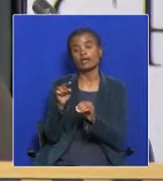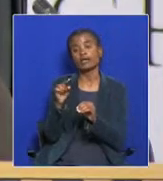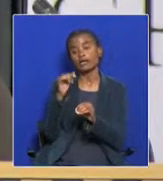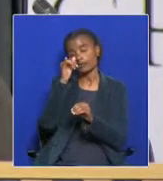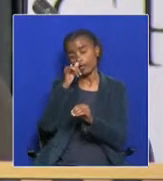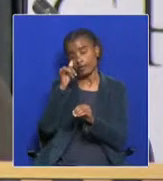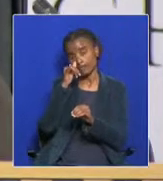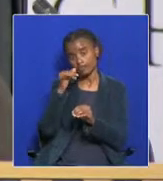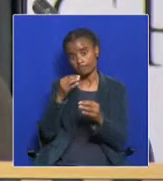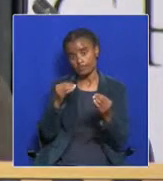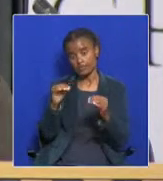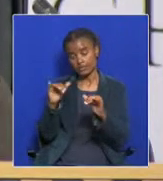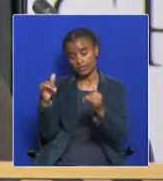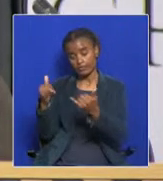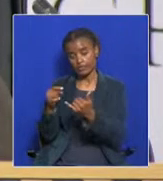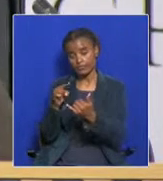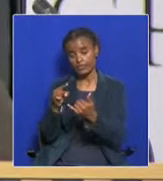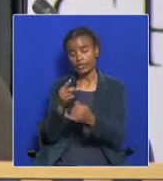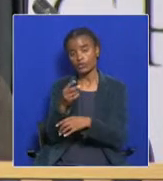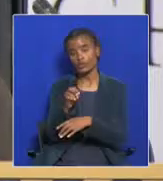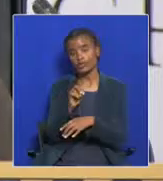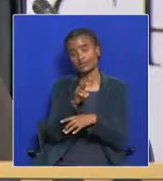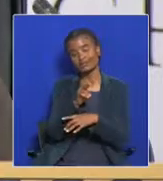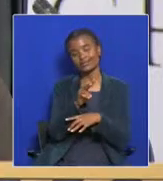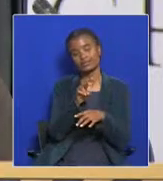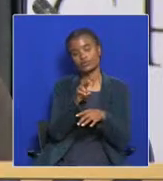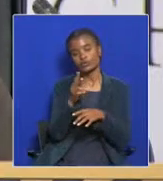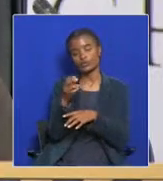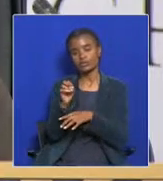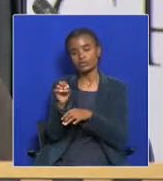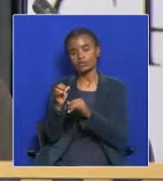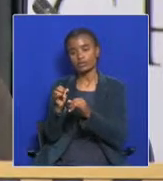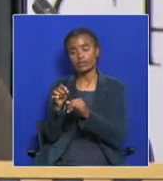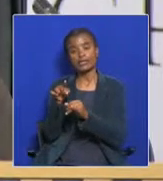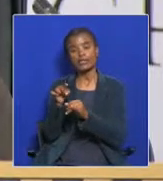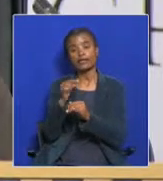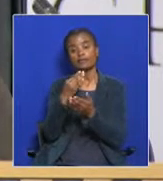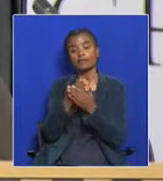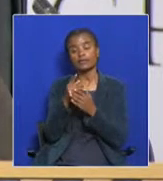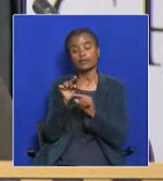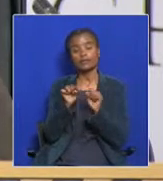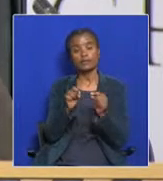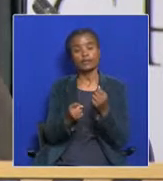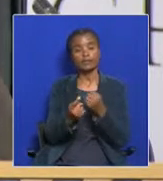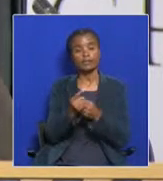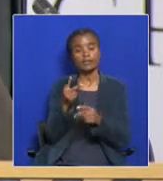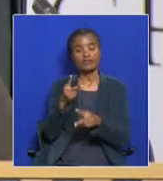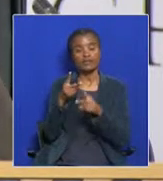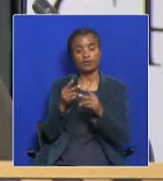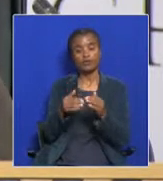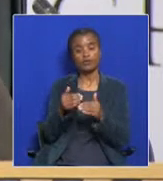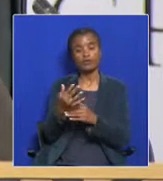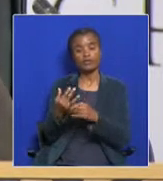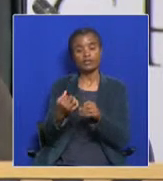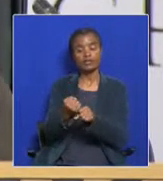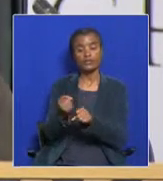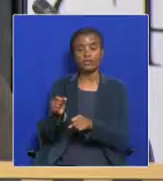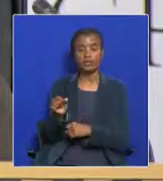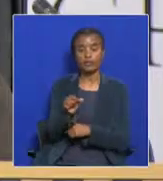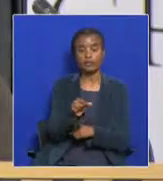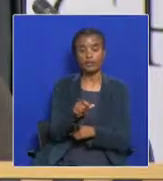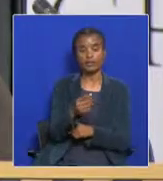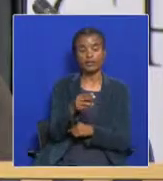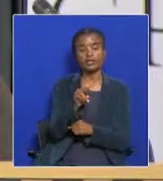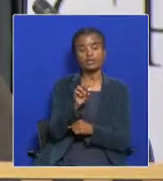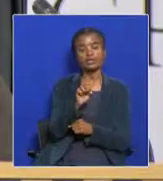me. I was moved there till the investigation was finalized. It was over a year before I got back to the Saneb unit.